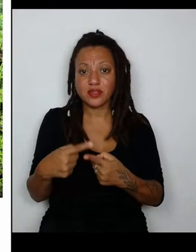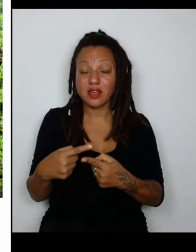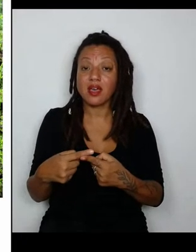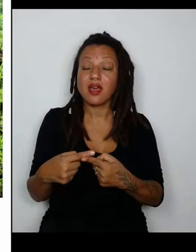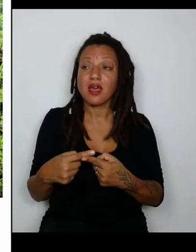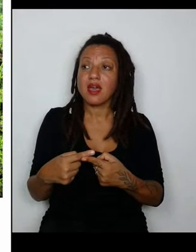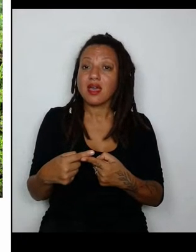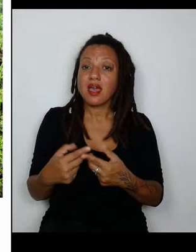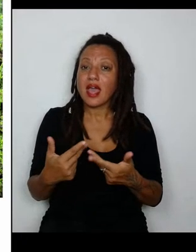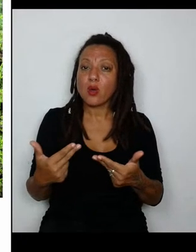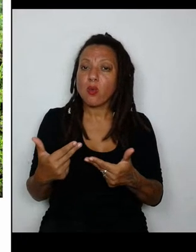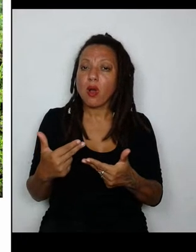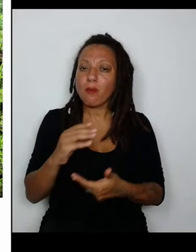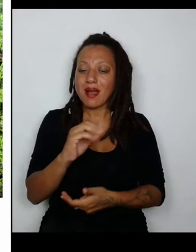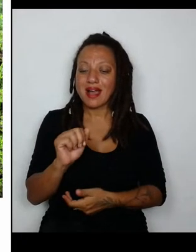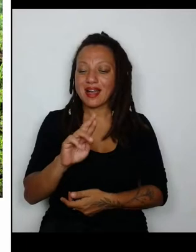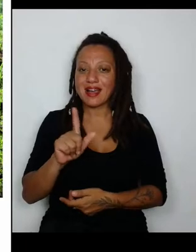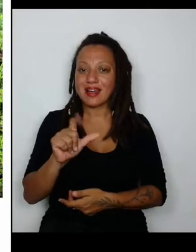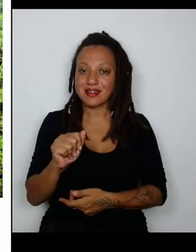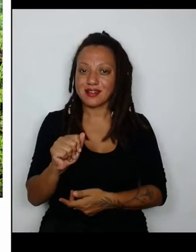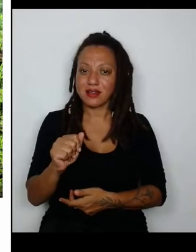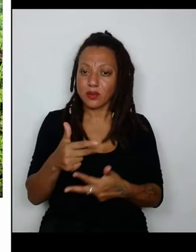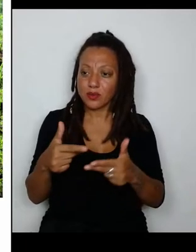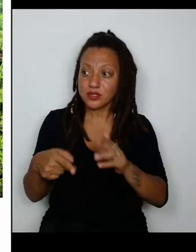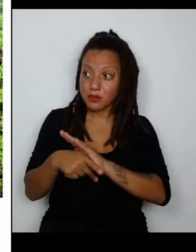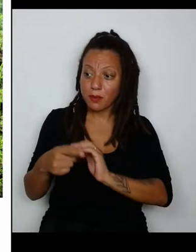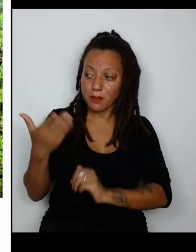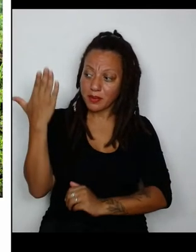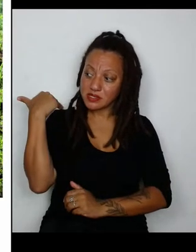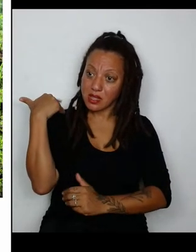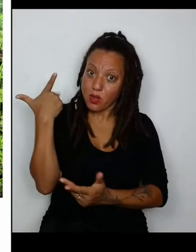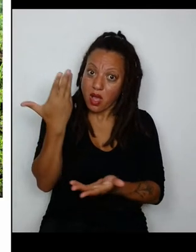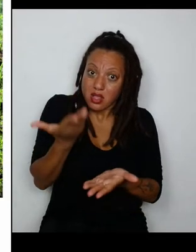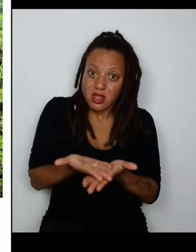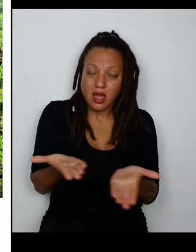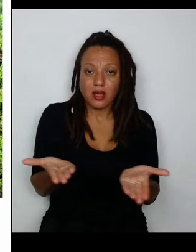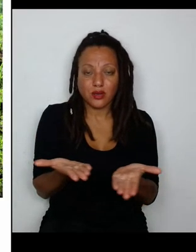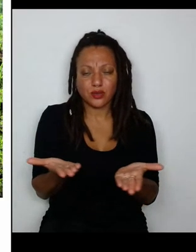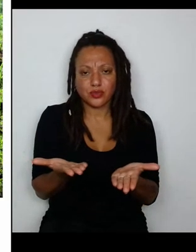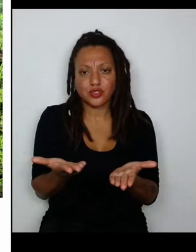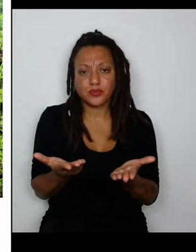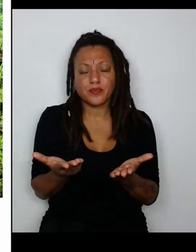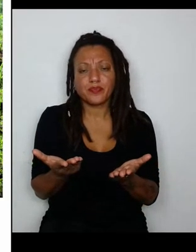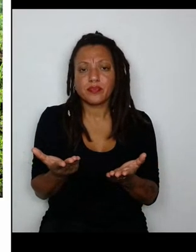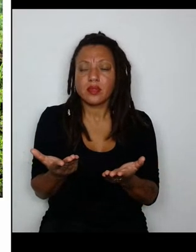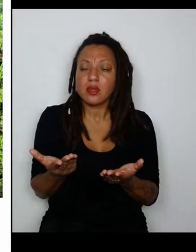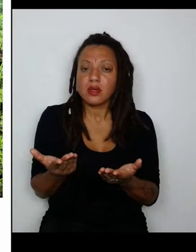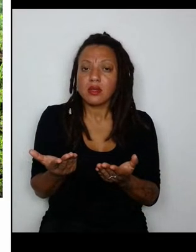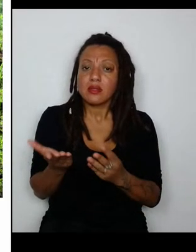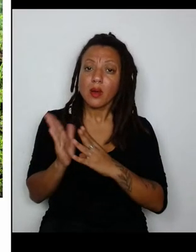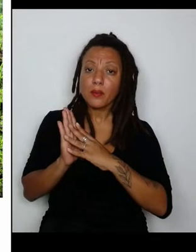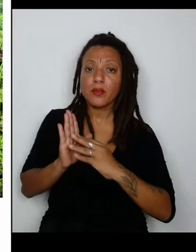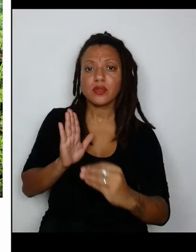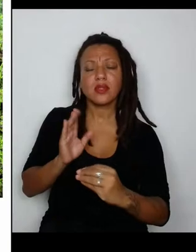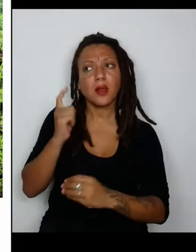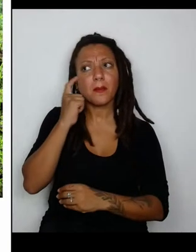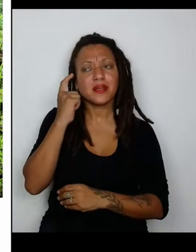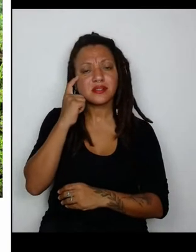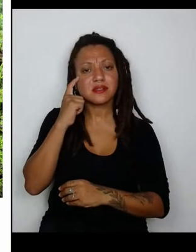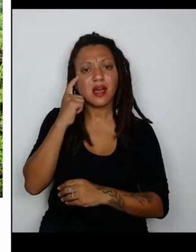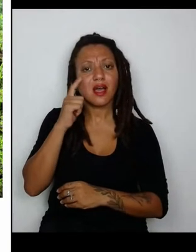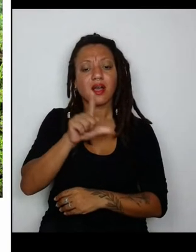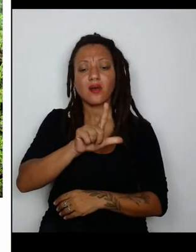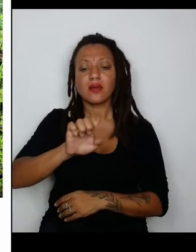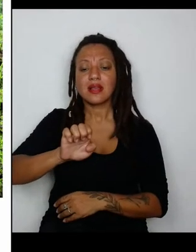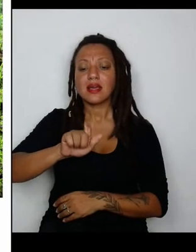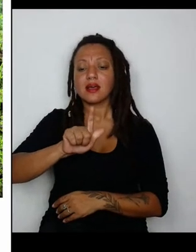essay gives us a framework for thinking about gauguin's legacy in the pacific like any foreign object found washed up on the beach